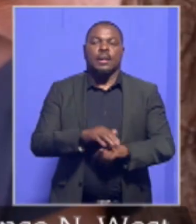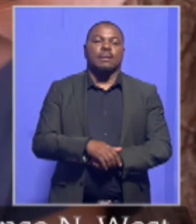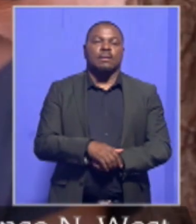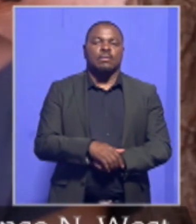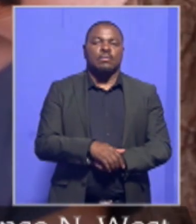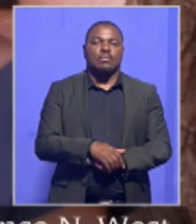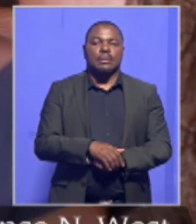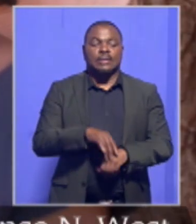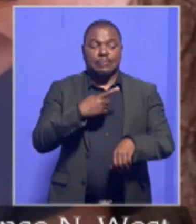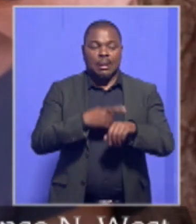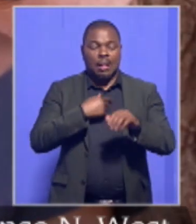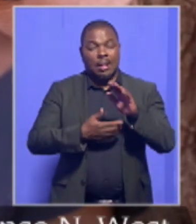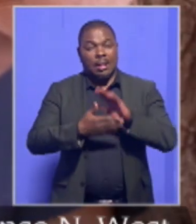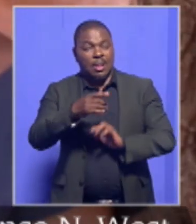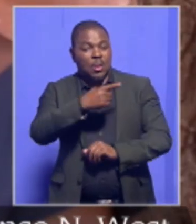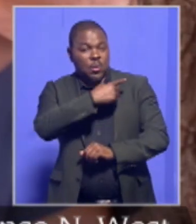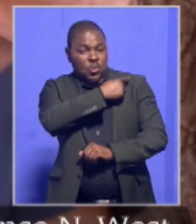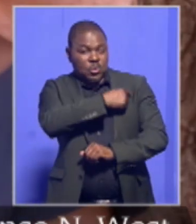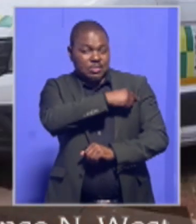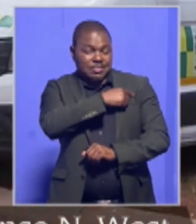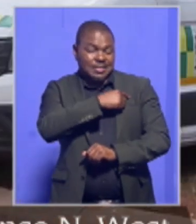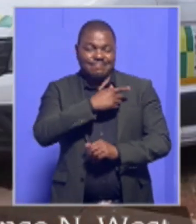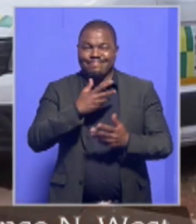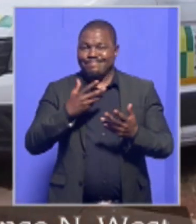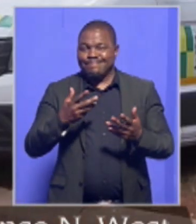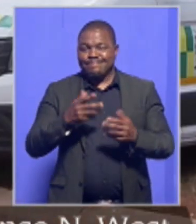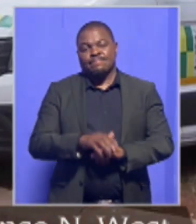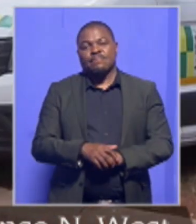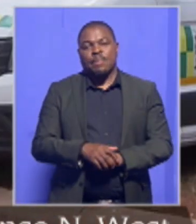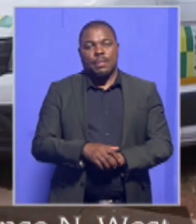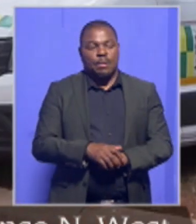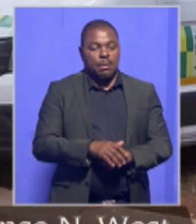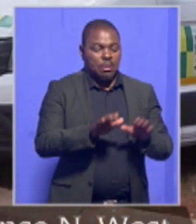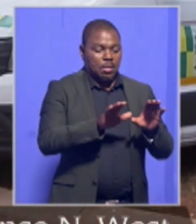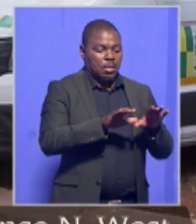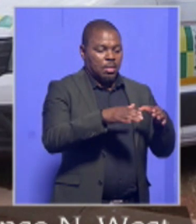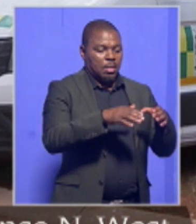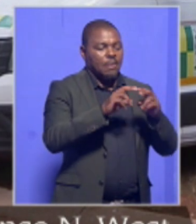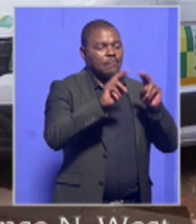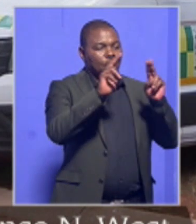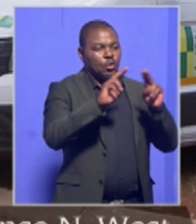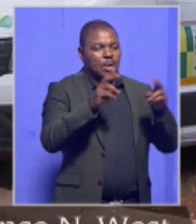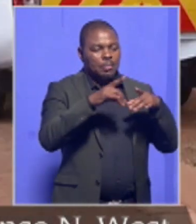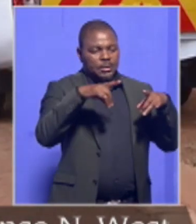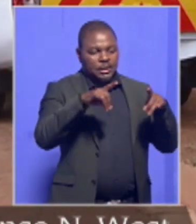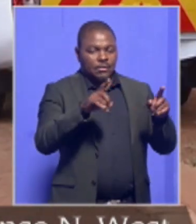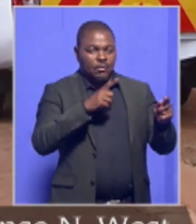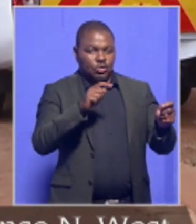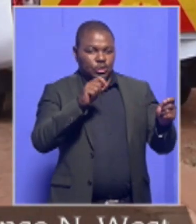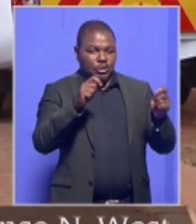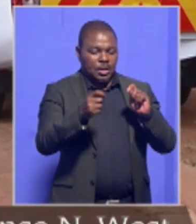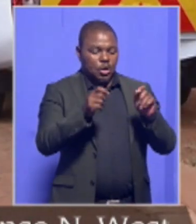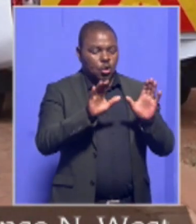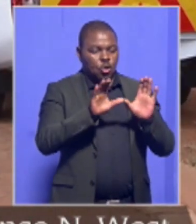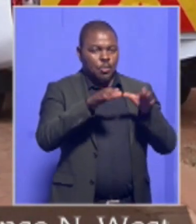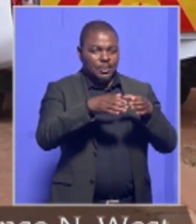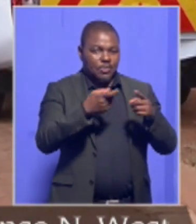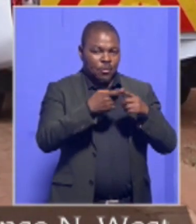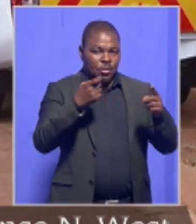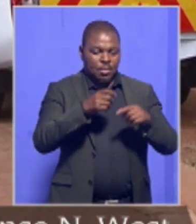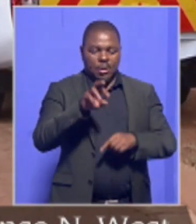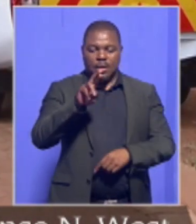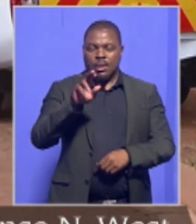ya sepetlele gate ya gago mo molaong. Ba mokgatlho o bidiwang Forum for Chairpersons for Clinic Committees kwa kgaolong ya